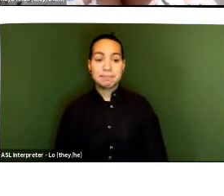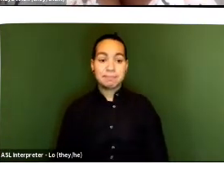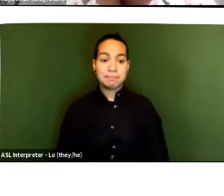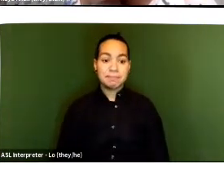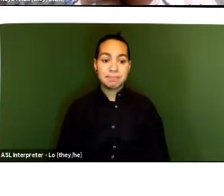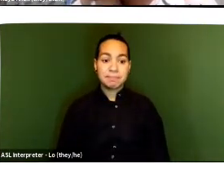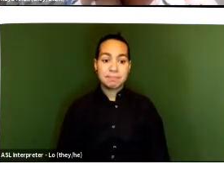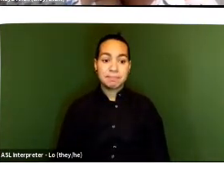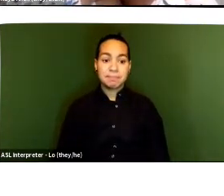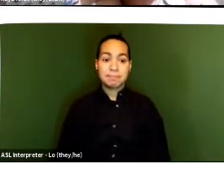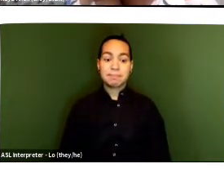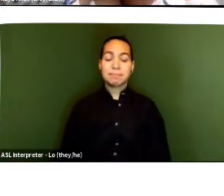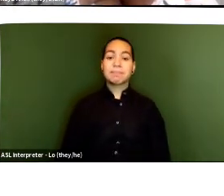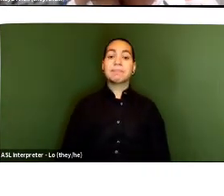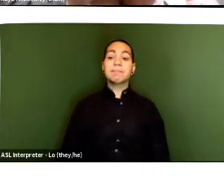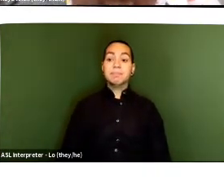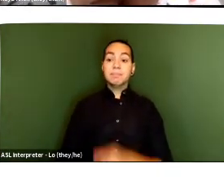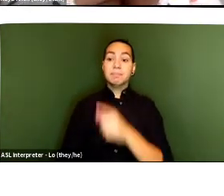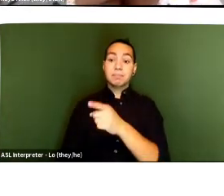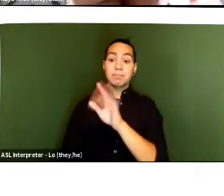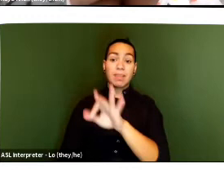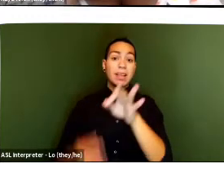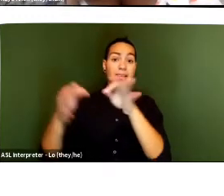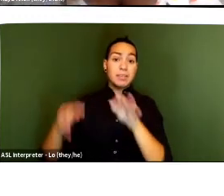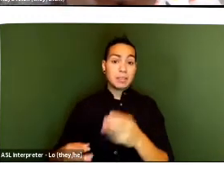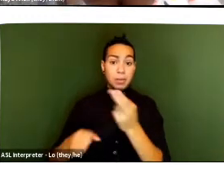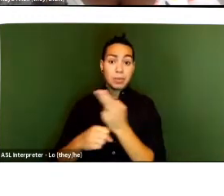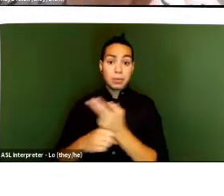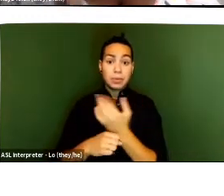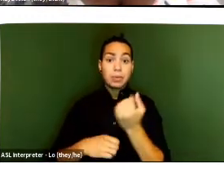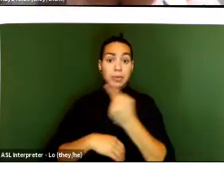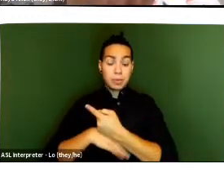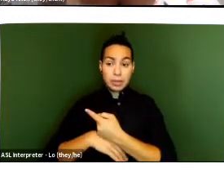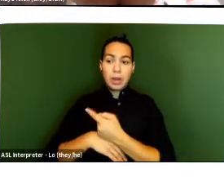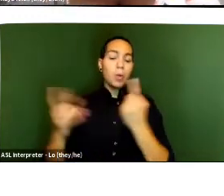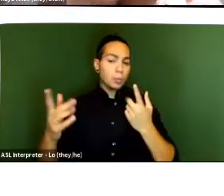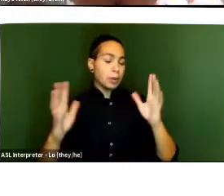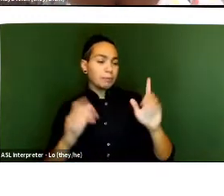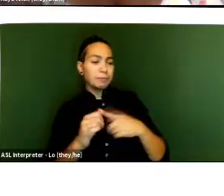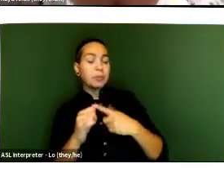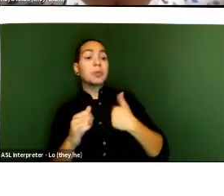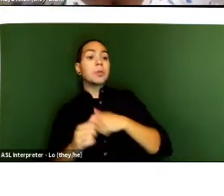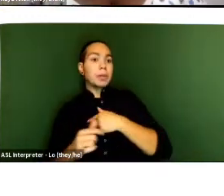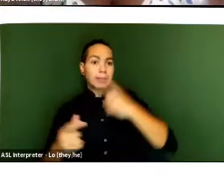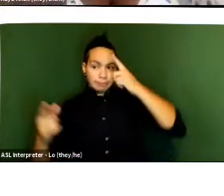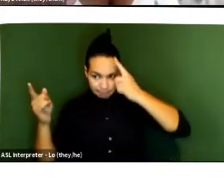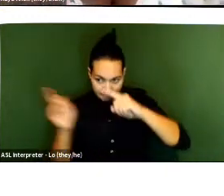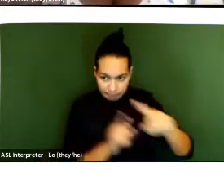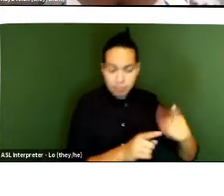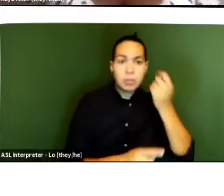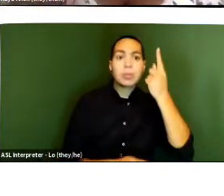So the definition that I'm drawing from today, so we come to a collective understanding of the origins of racial